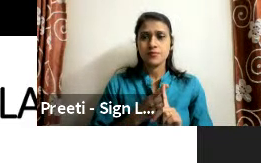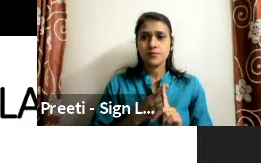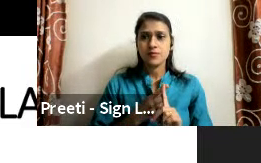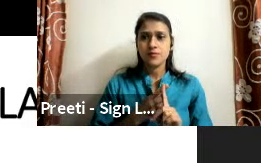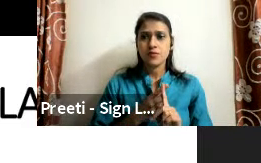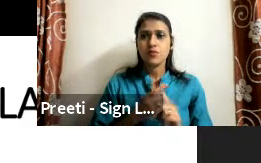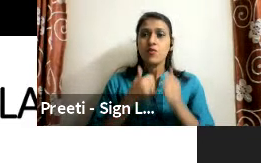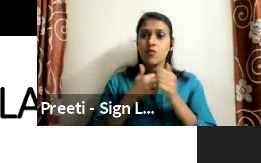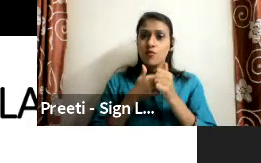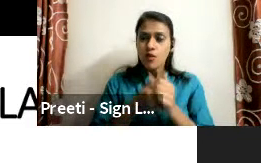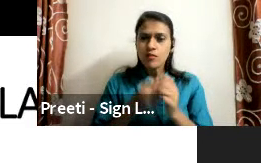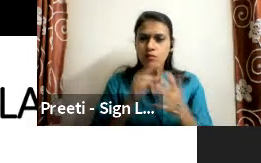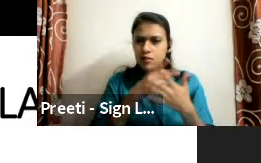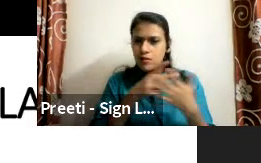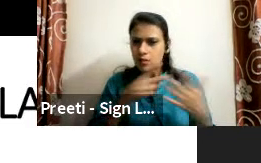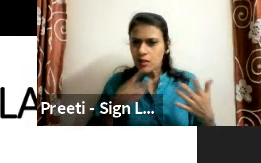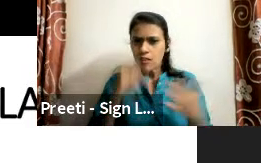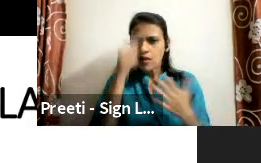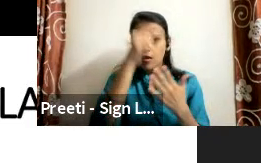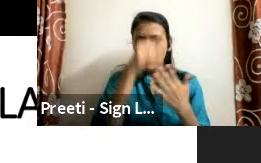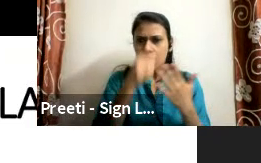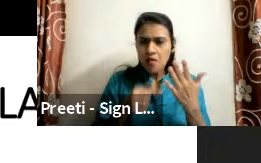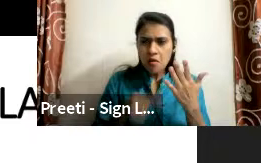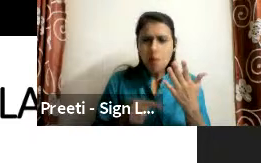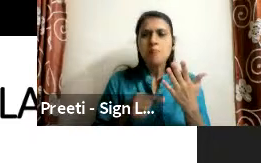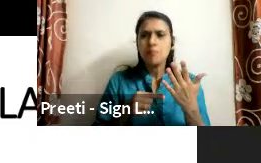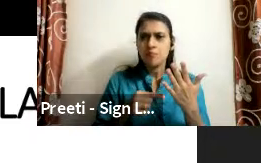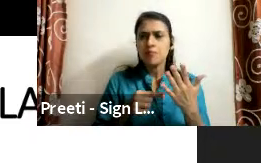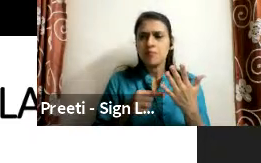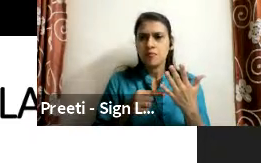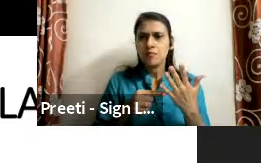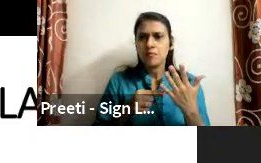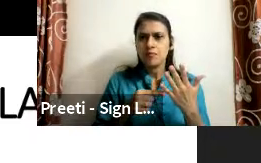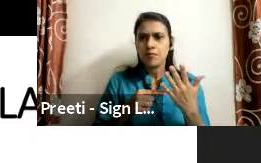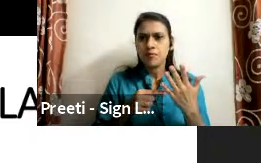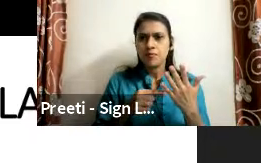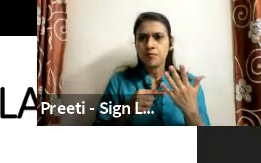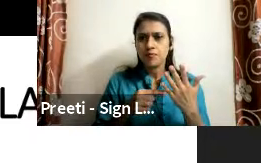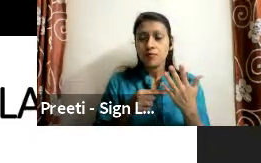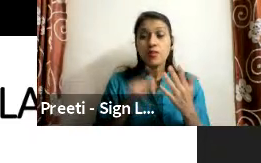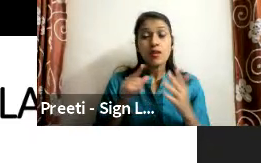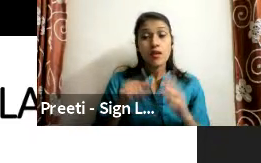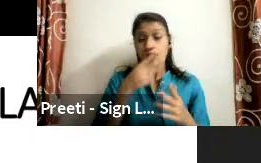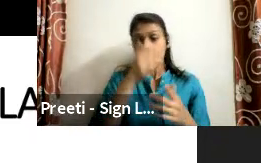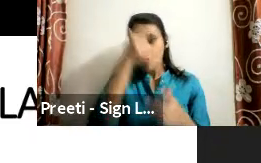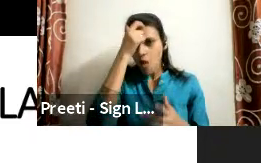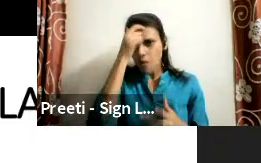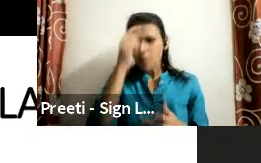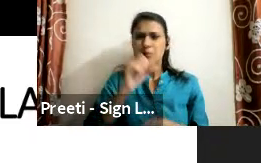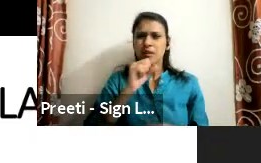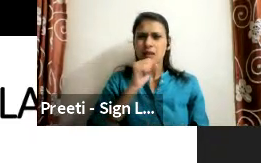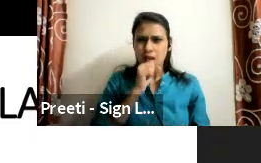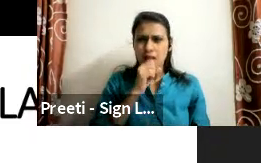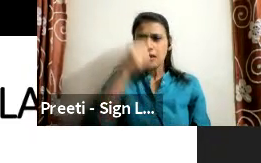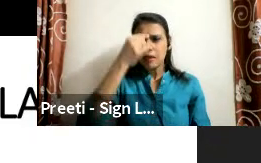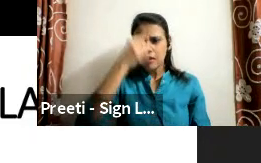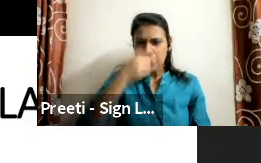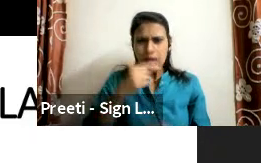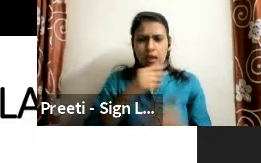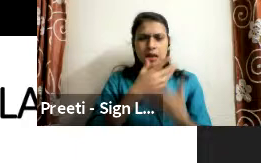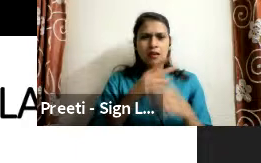following symptoms, which may be alerting us to take further medical